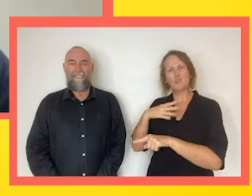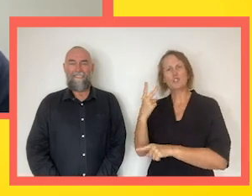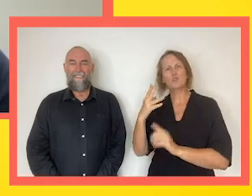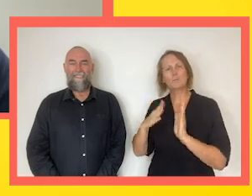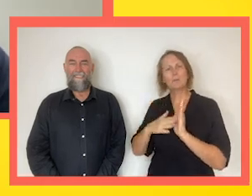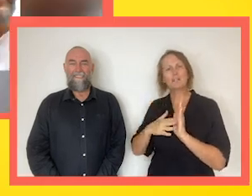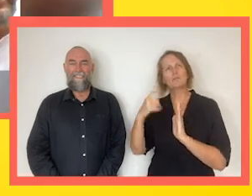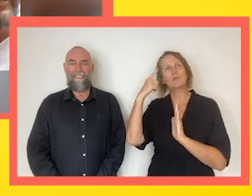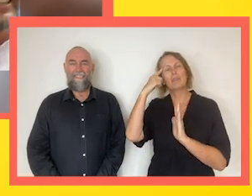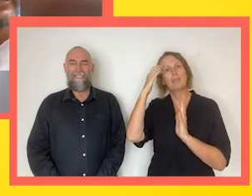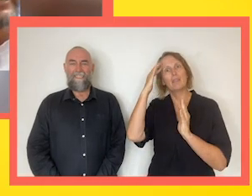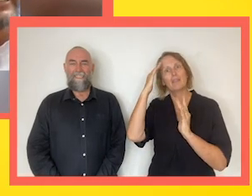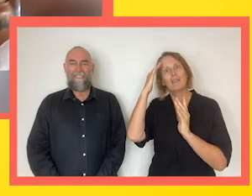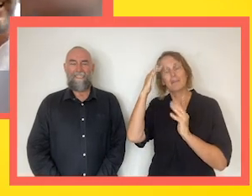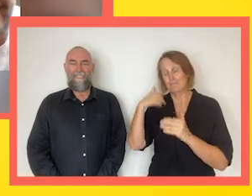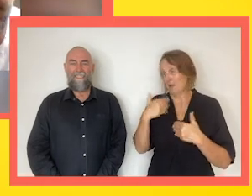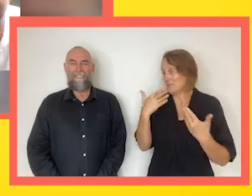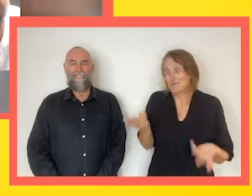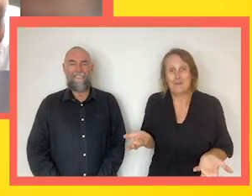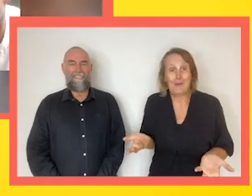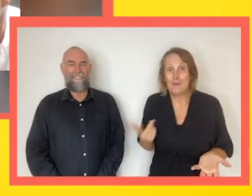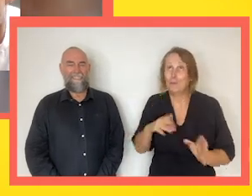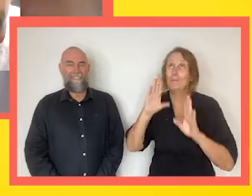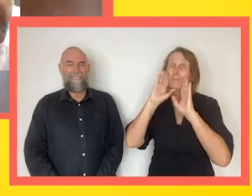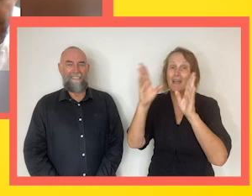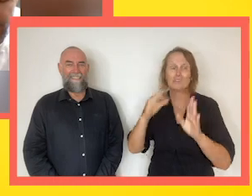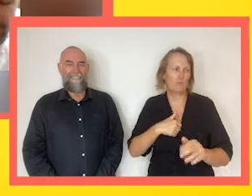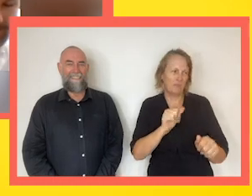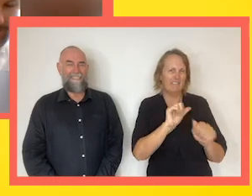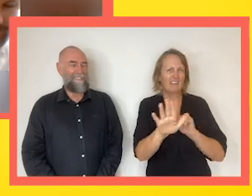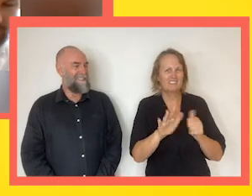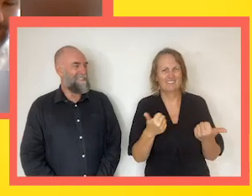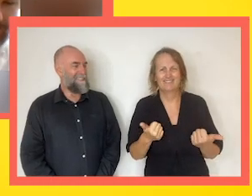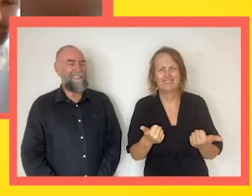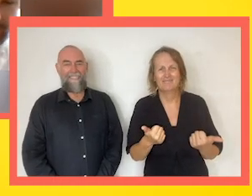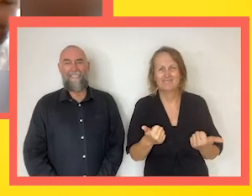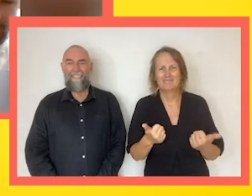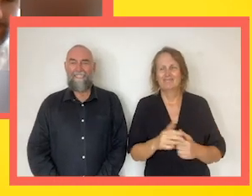back. But yeah, I don't know. It'd just be amazing. Yeah, it'd be incredible to